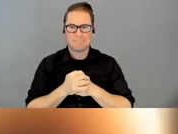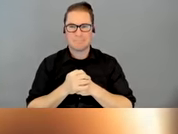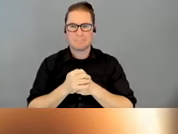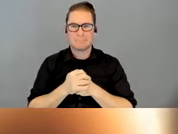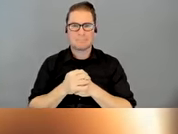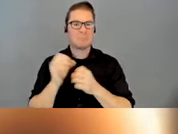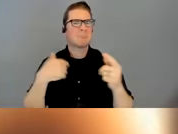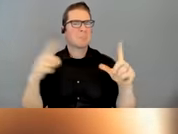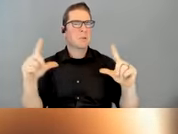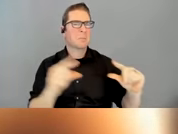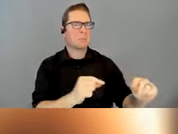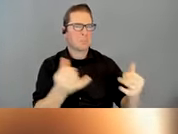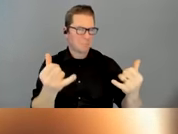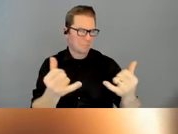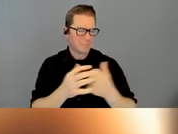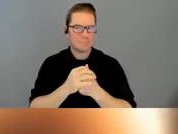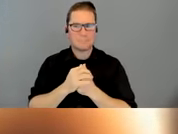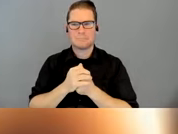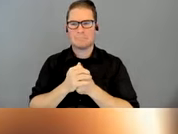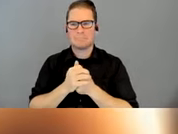Okay, I'll go ahead and close the poll now.